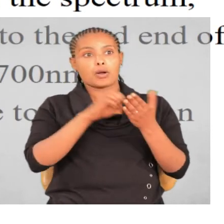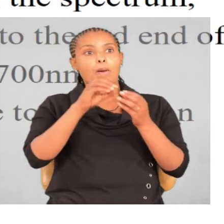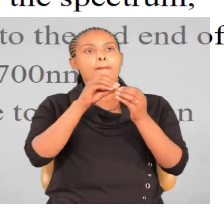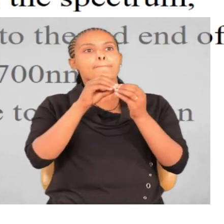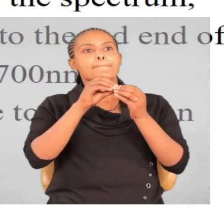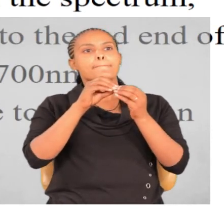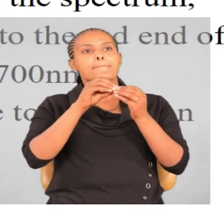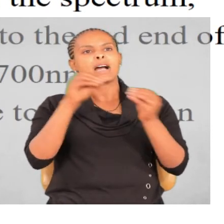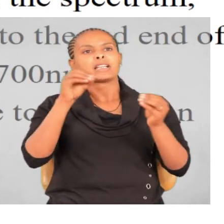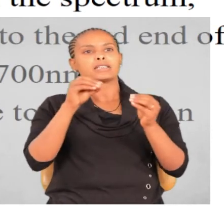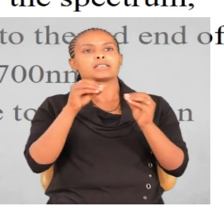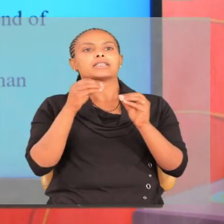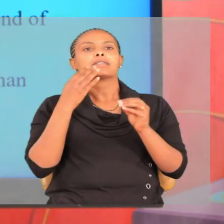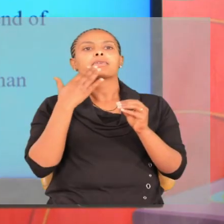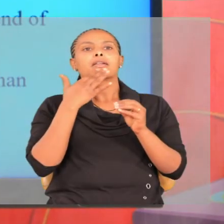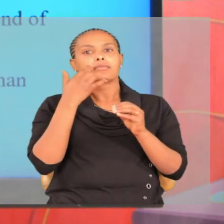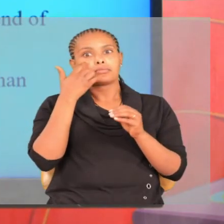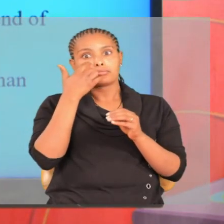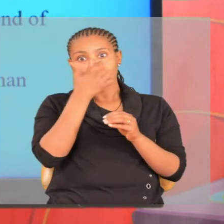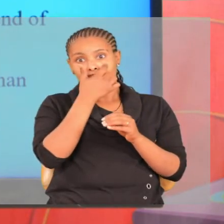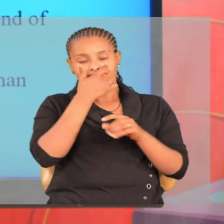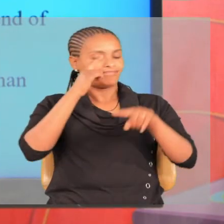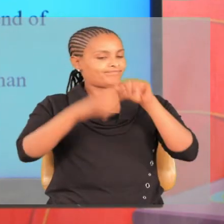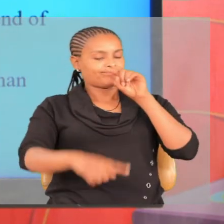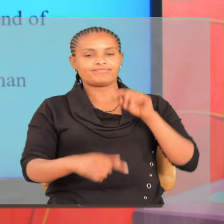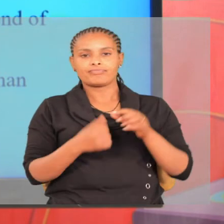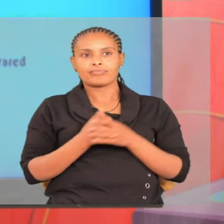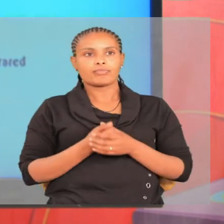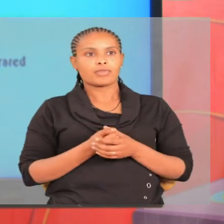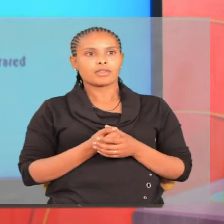not visible to the human eye.